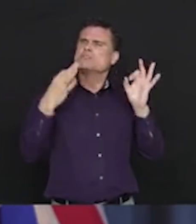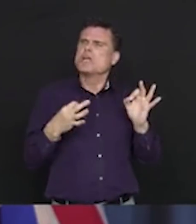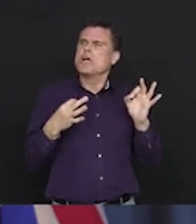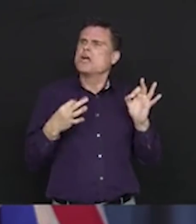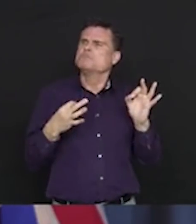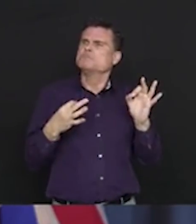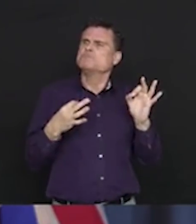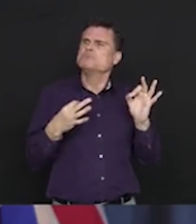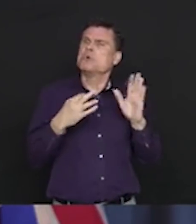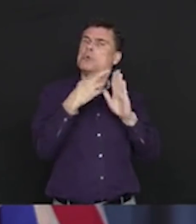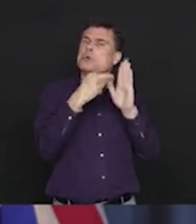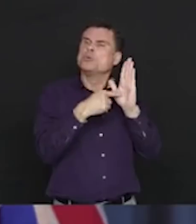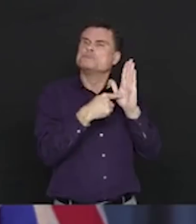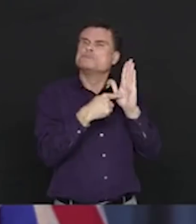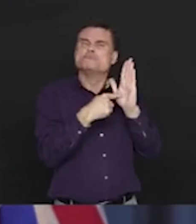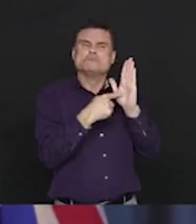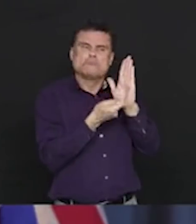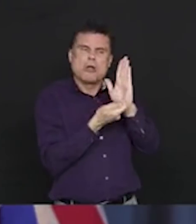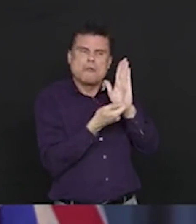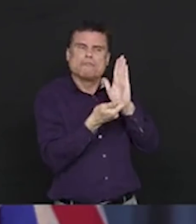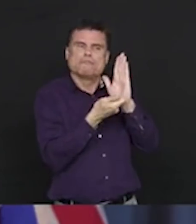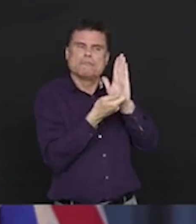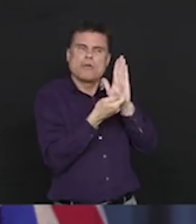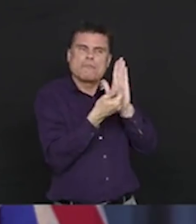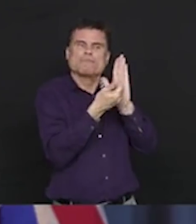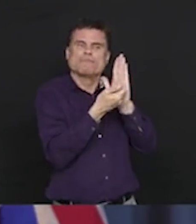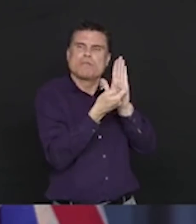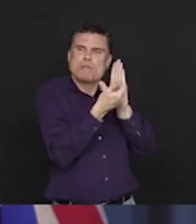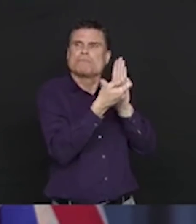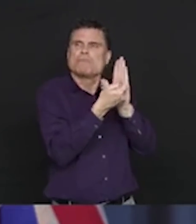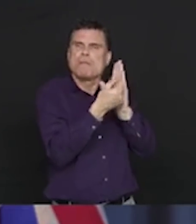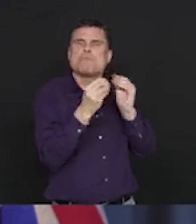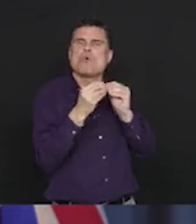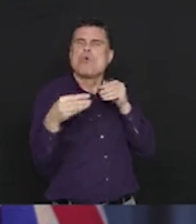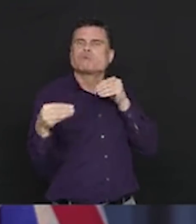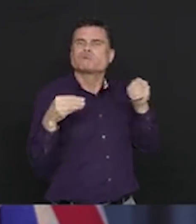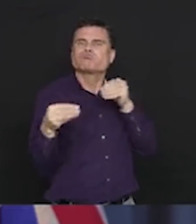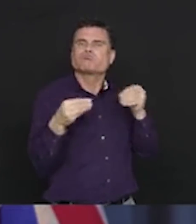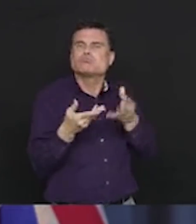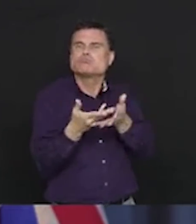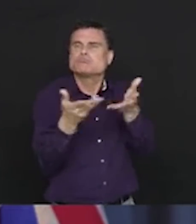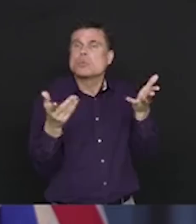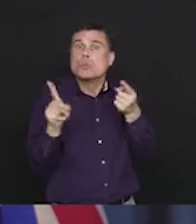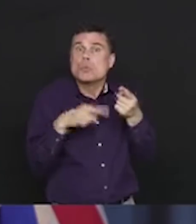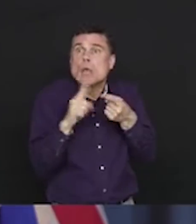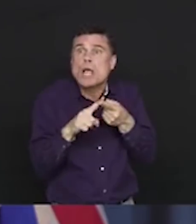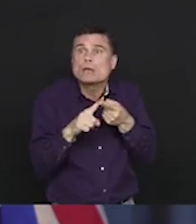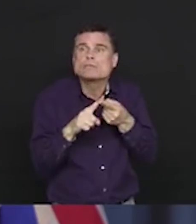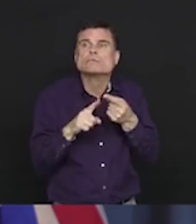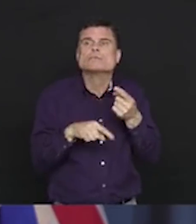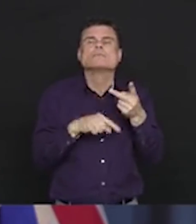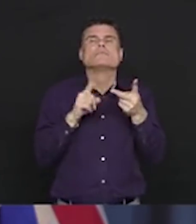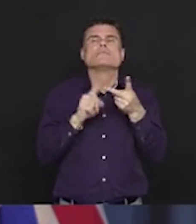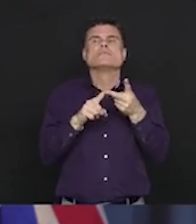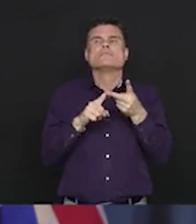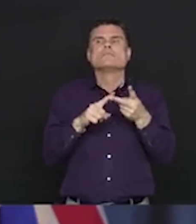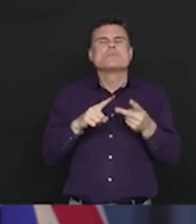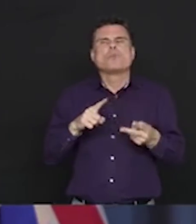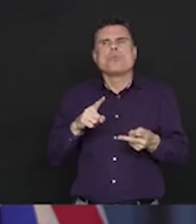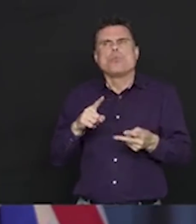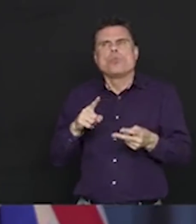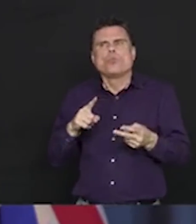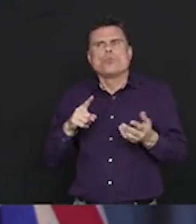us to try and get back to some of the activities that we have? Realistically, and I've said